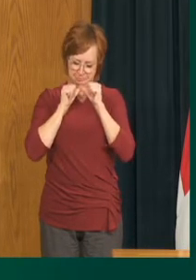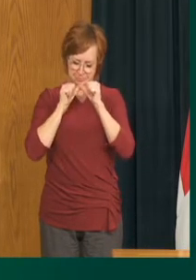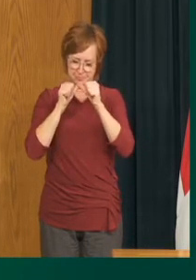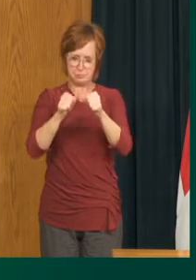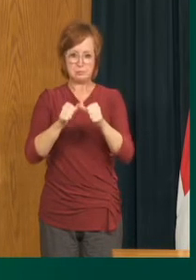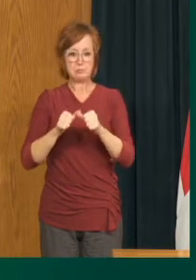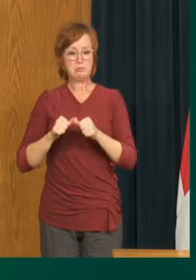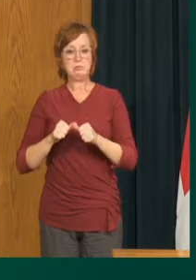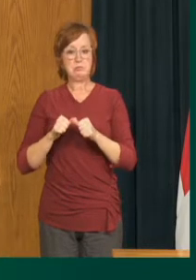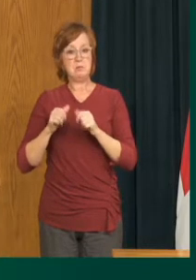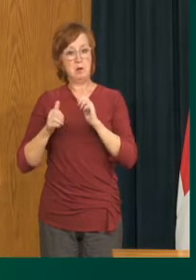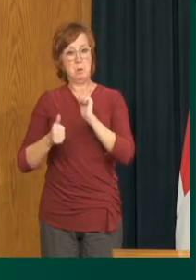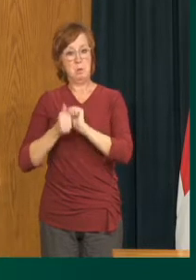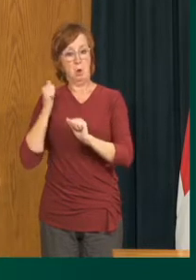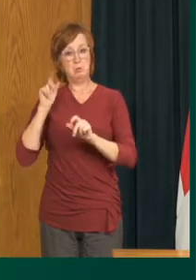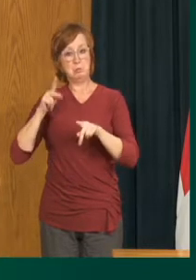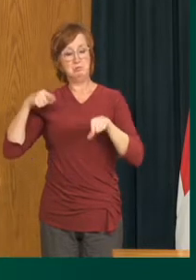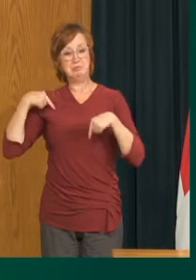been adhering to the